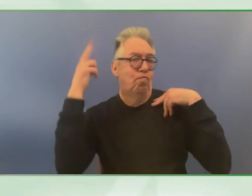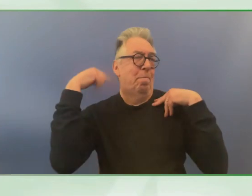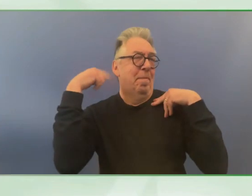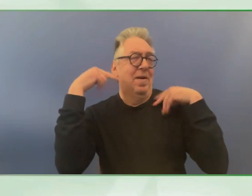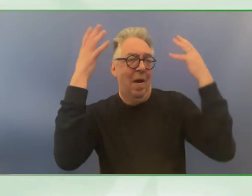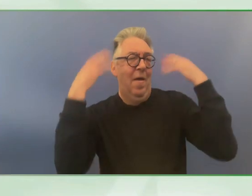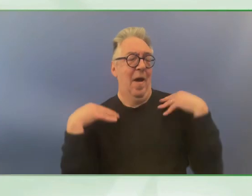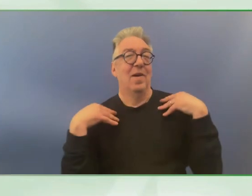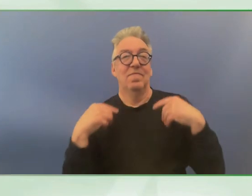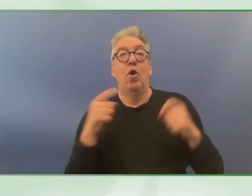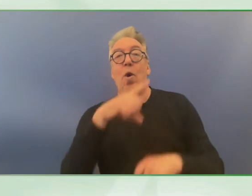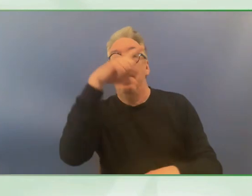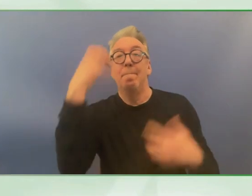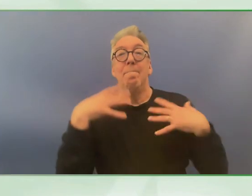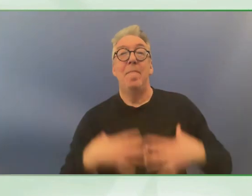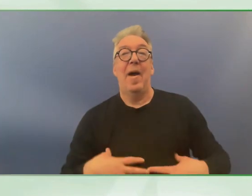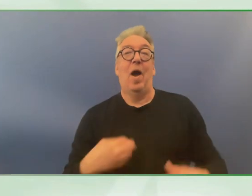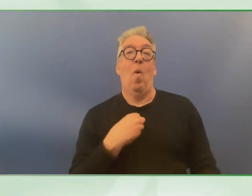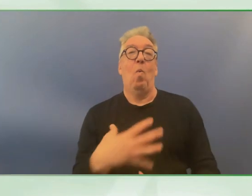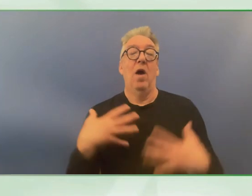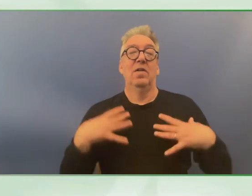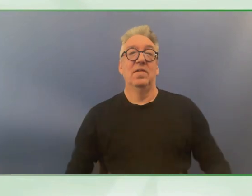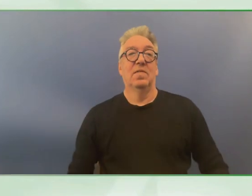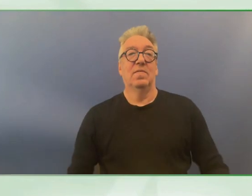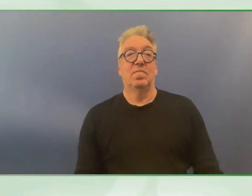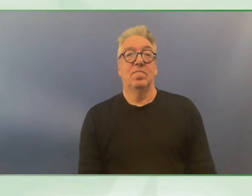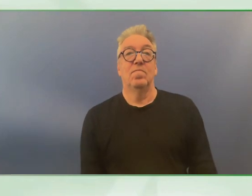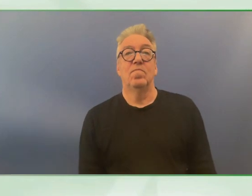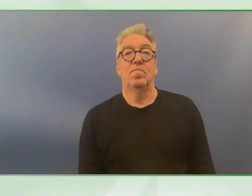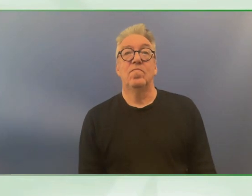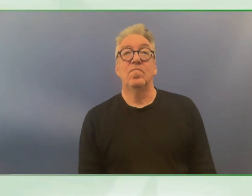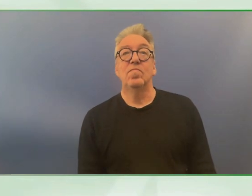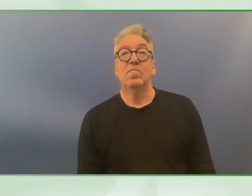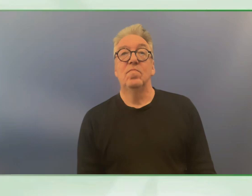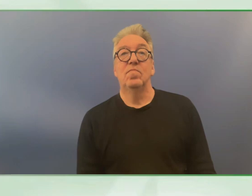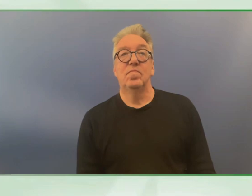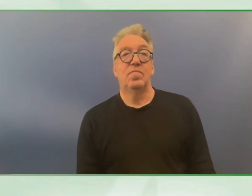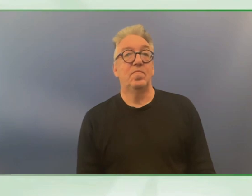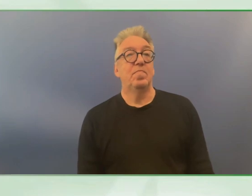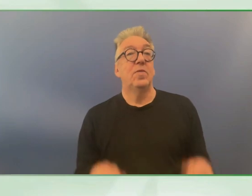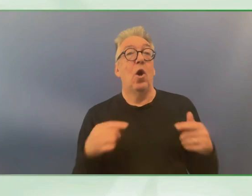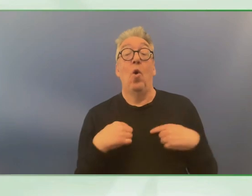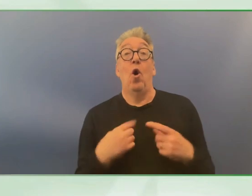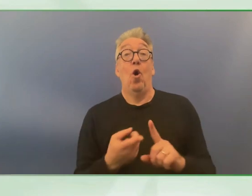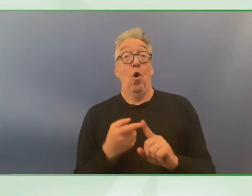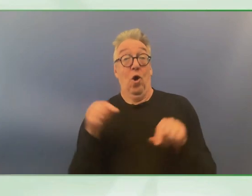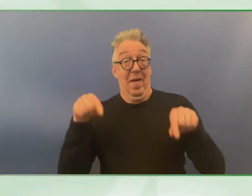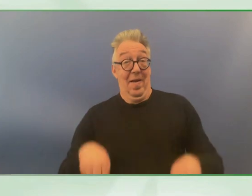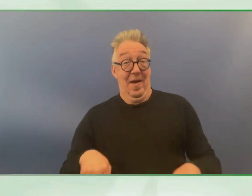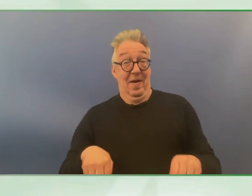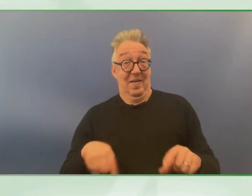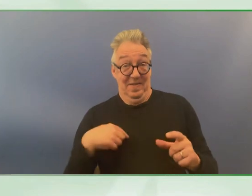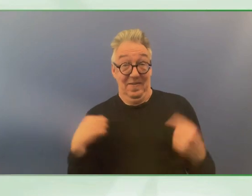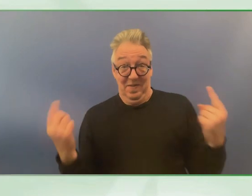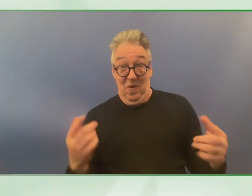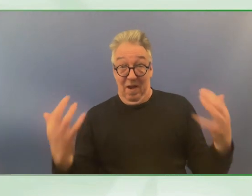and white. We are coming here from different continents, not just from different countries, but